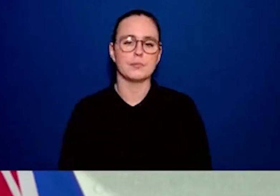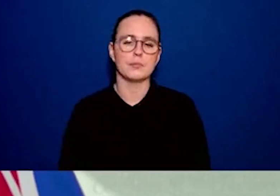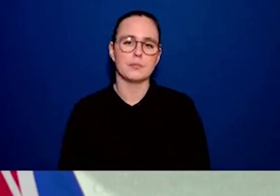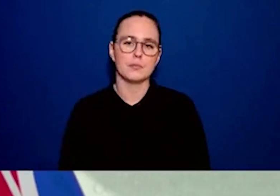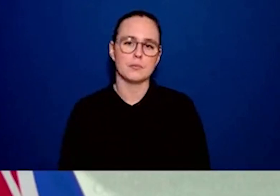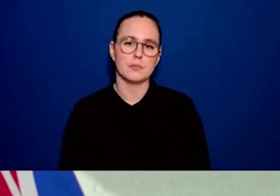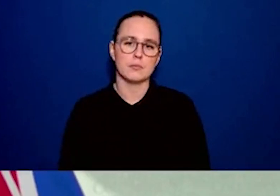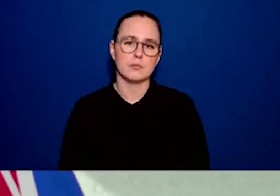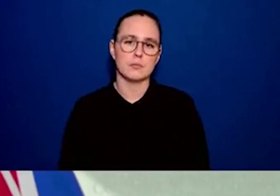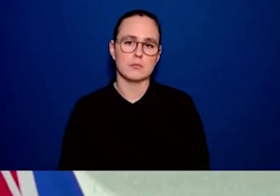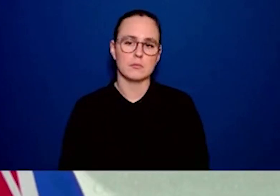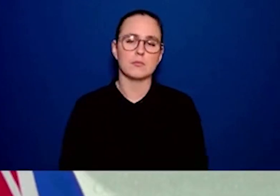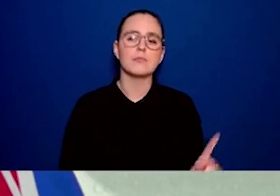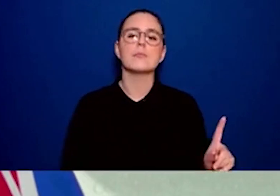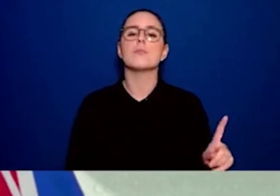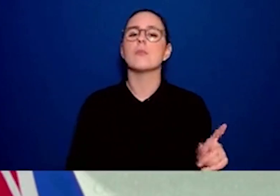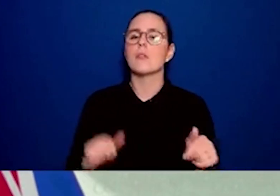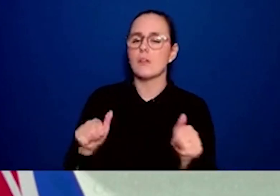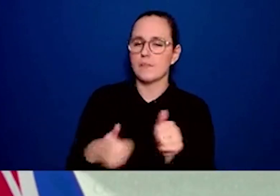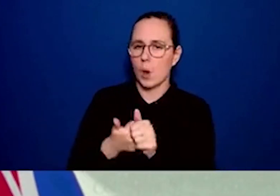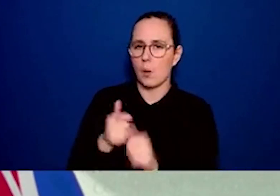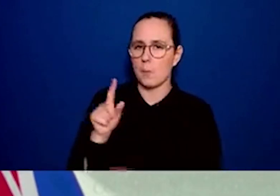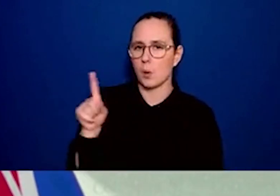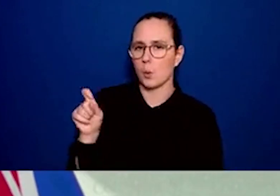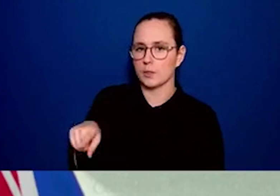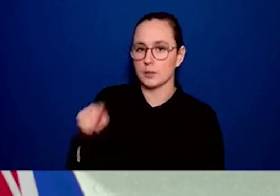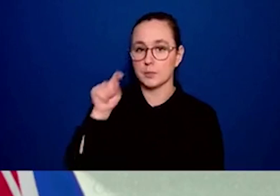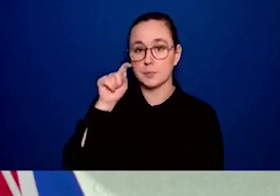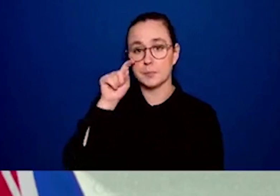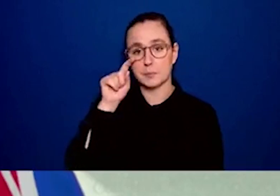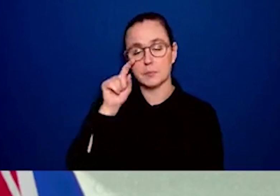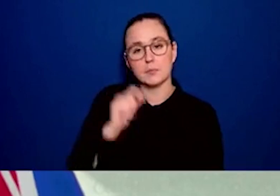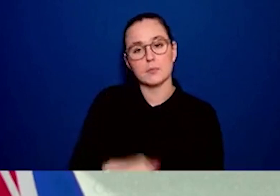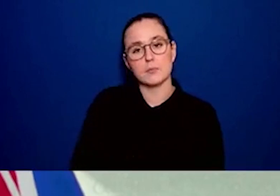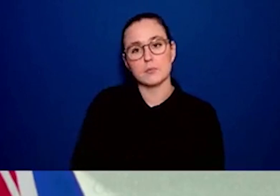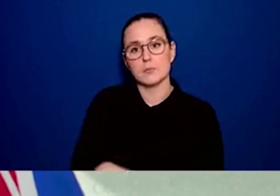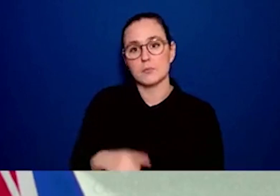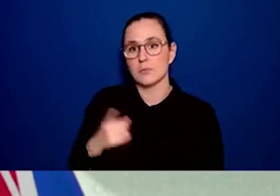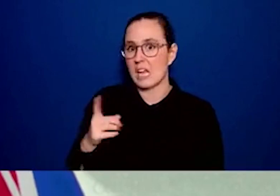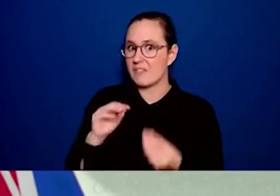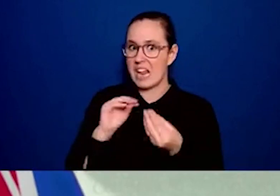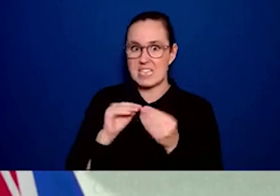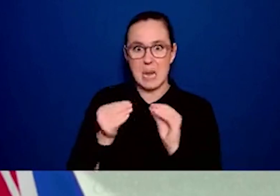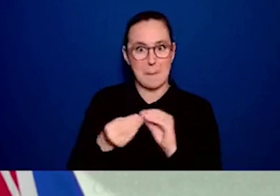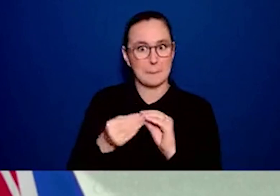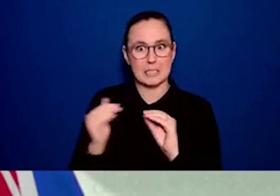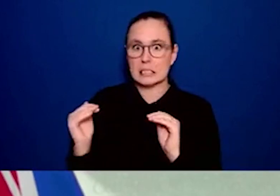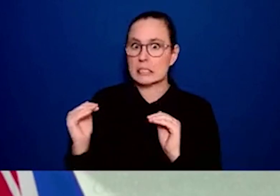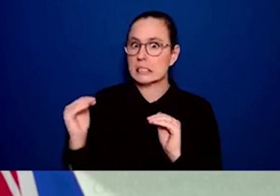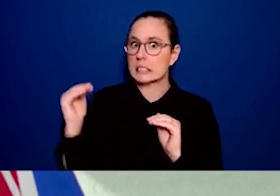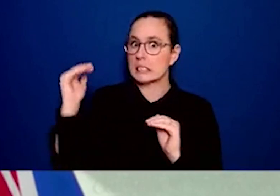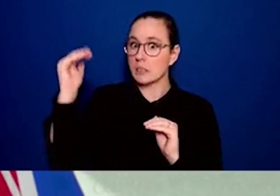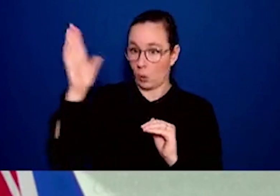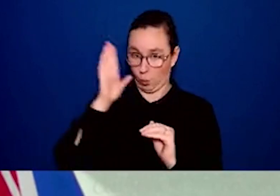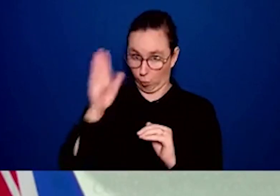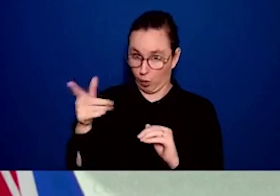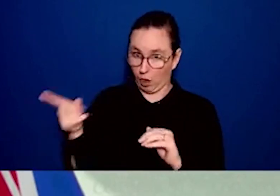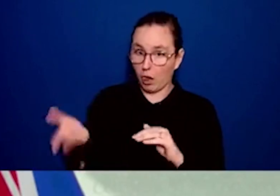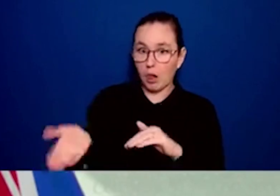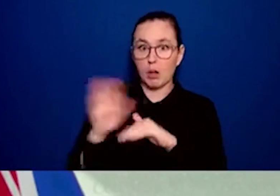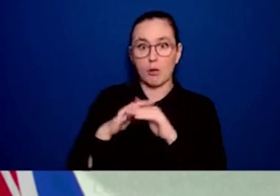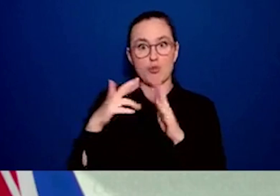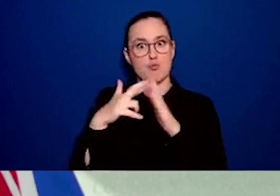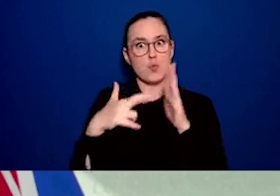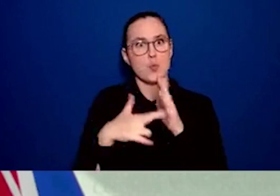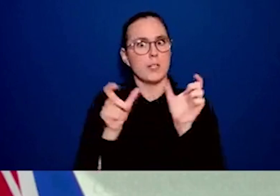Yeah, I'm just curious to know if Northern Health Authority could be seeing tighter restrictions if this continues. Well, as you